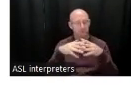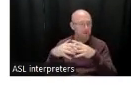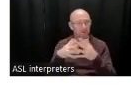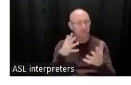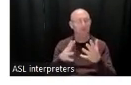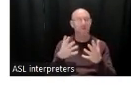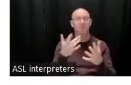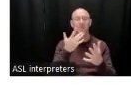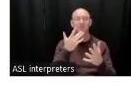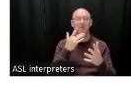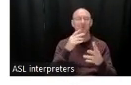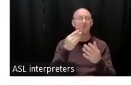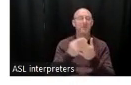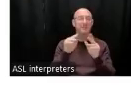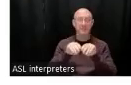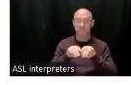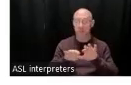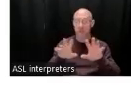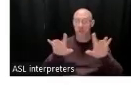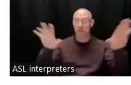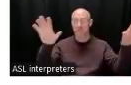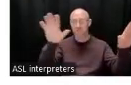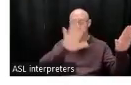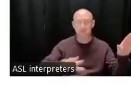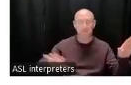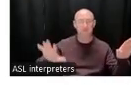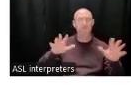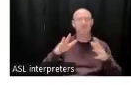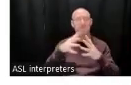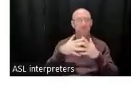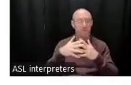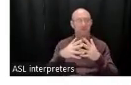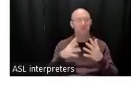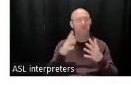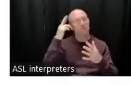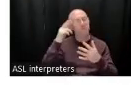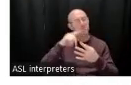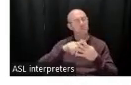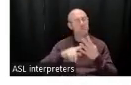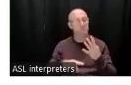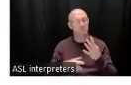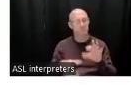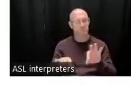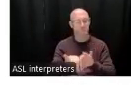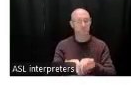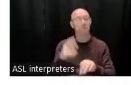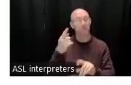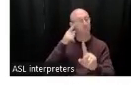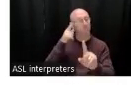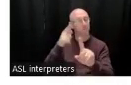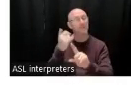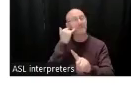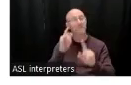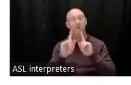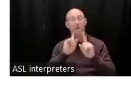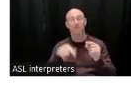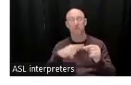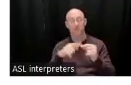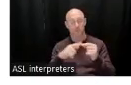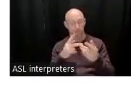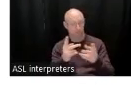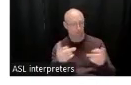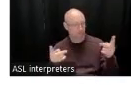out their investments geographically. So they can care about it for all of those reasons. A key point is, when you are talking about place,